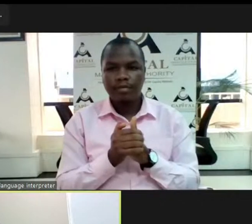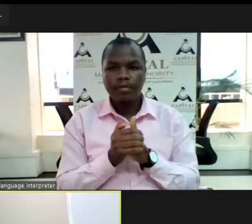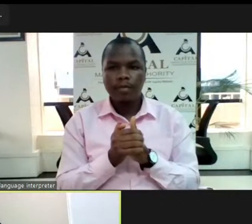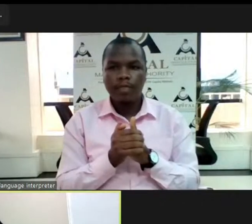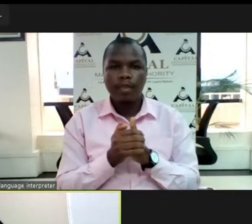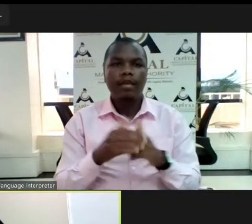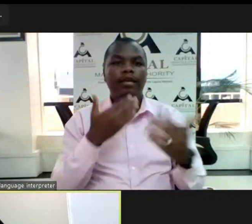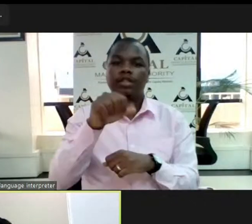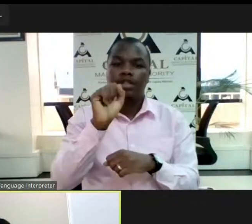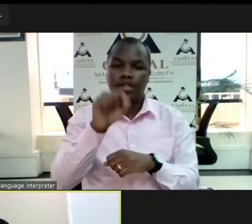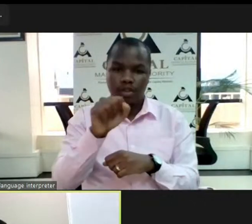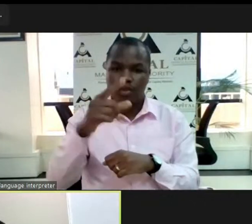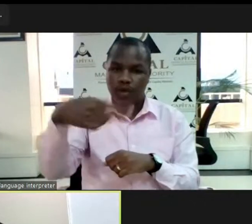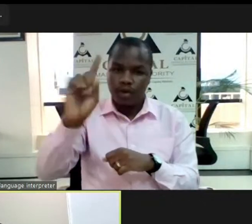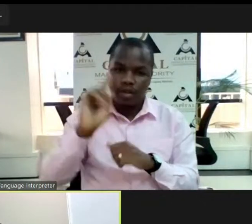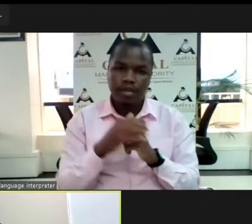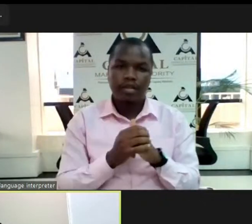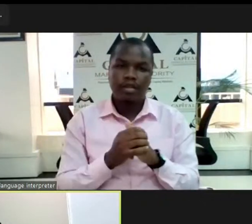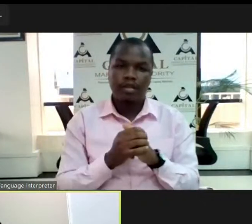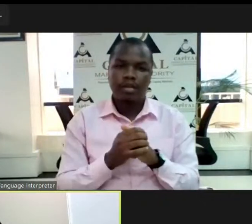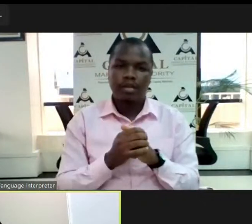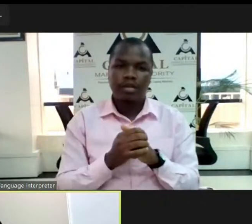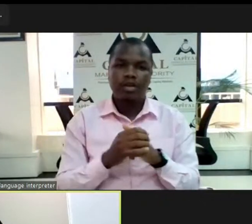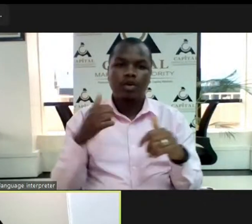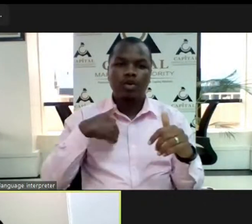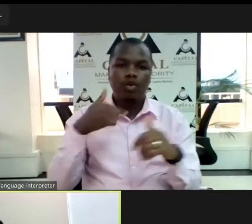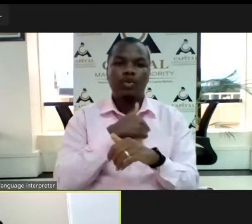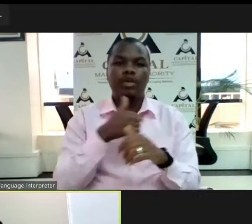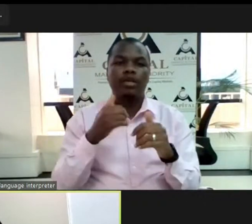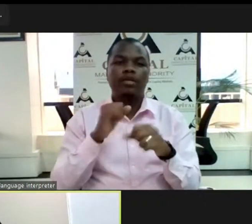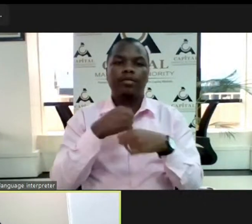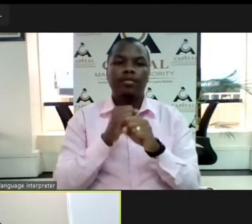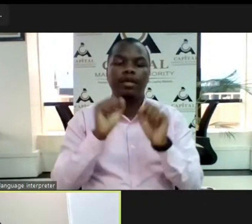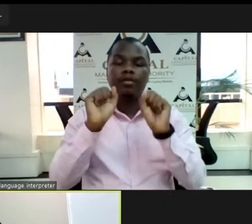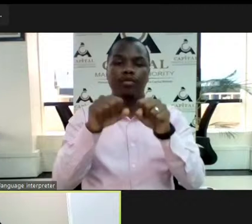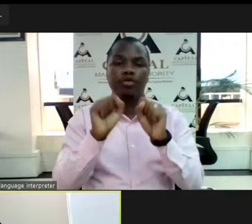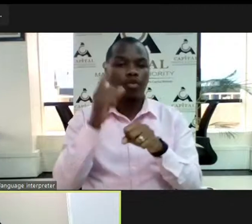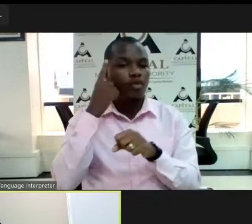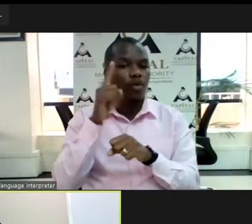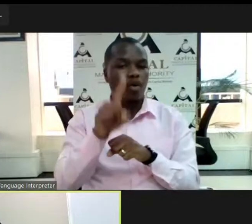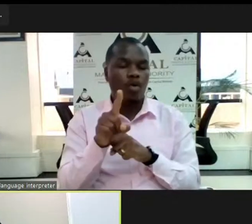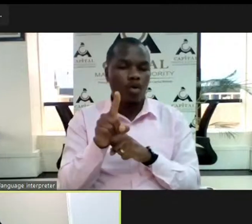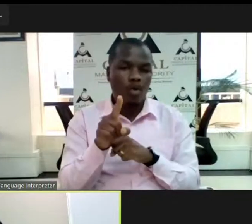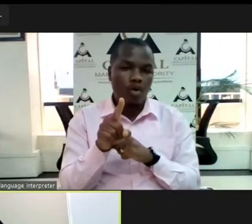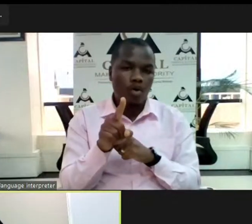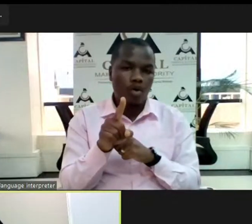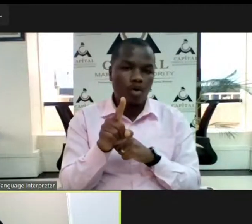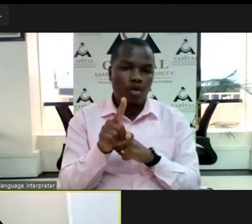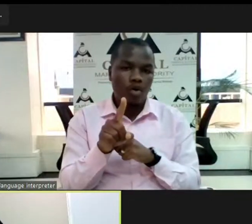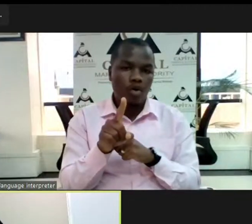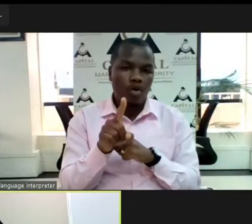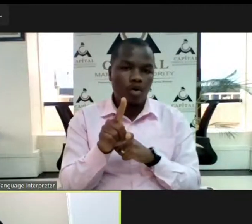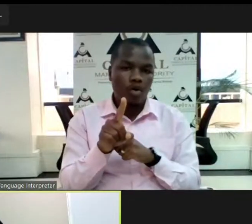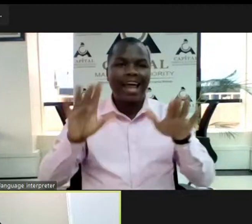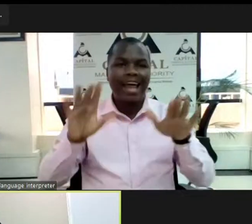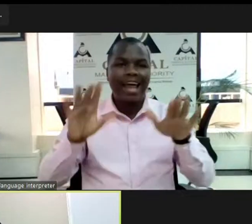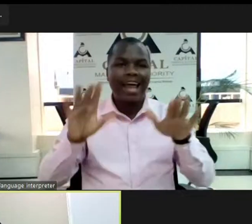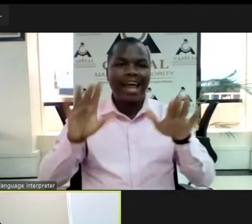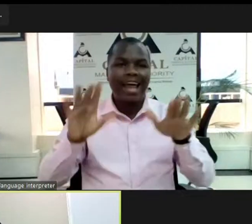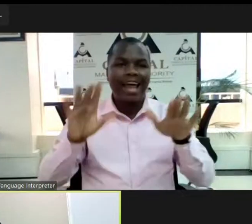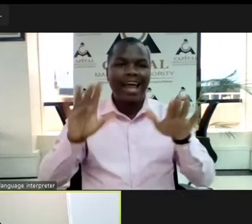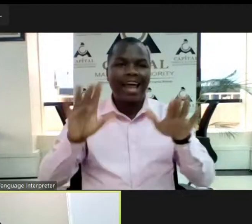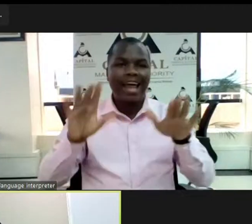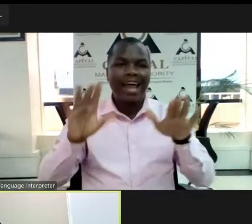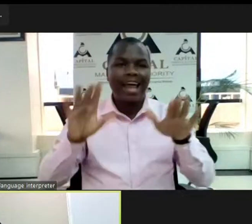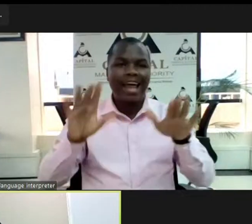Thank you so much. We do make it possible for non-Kenyans who are